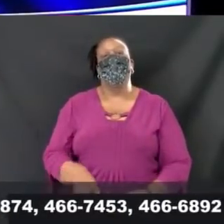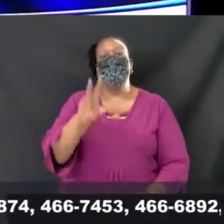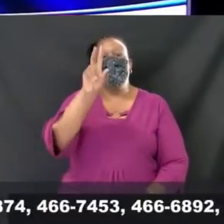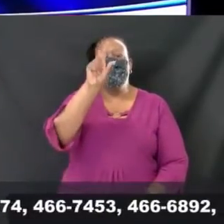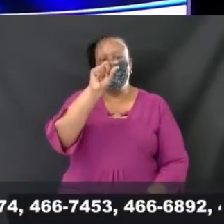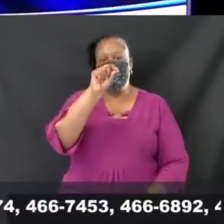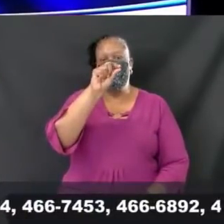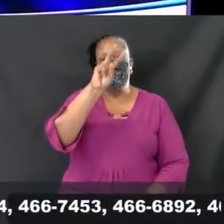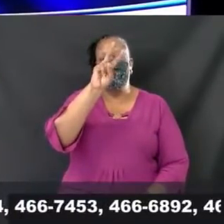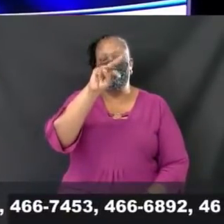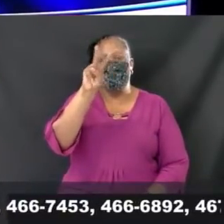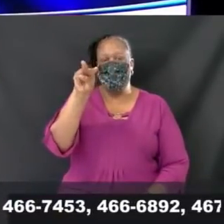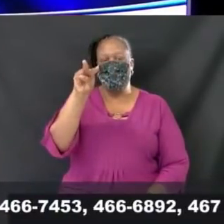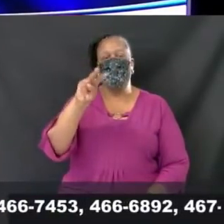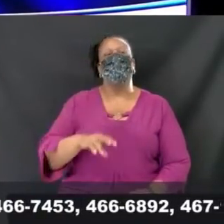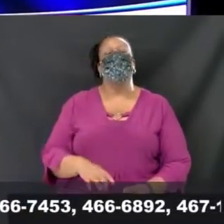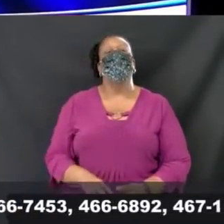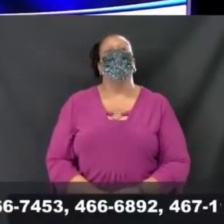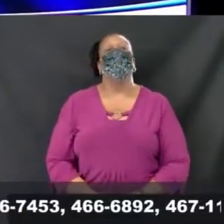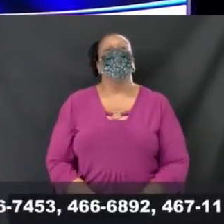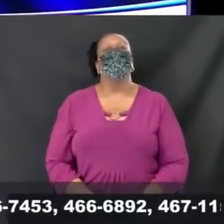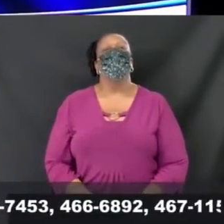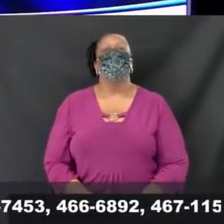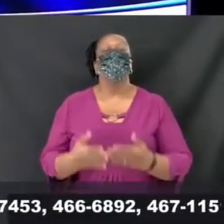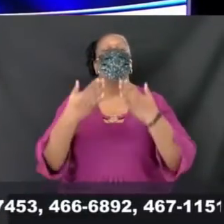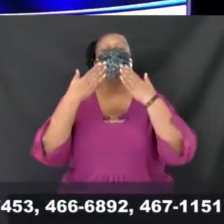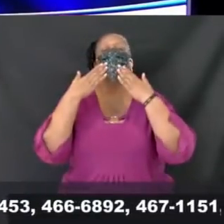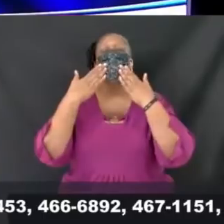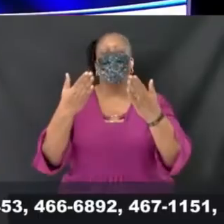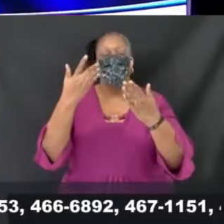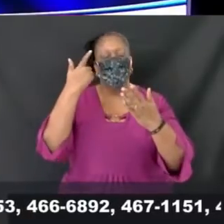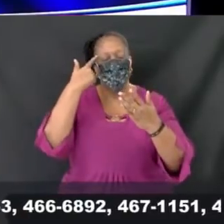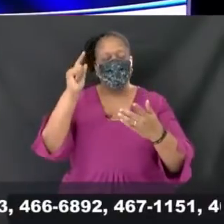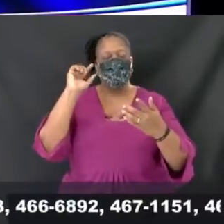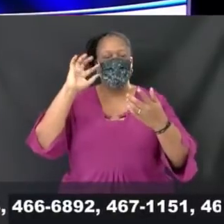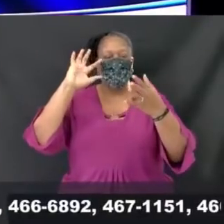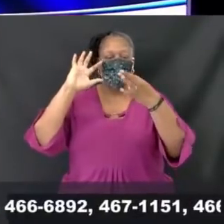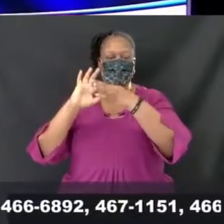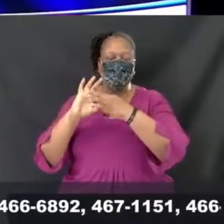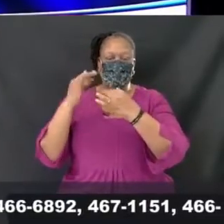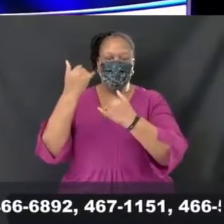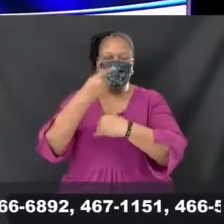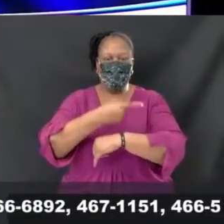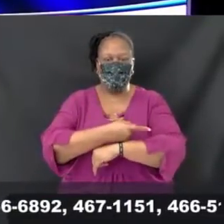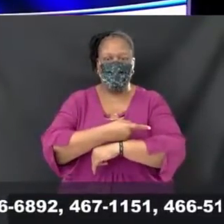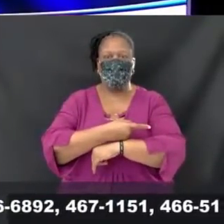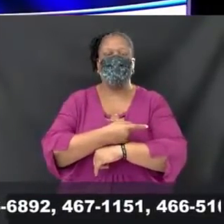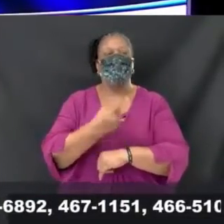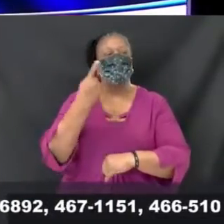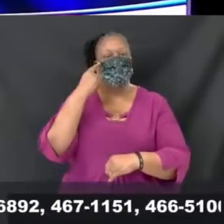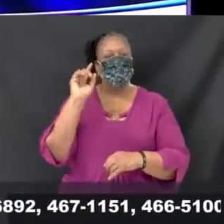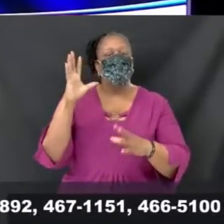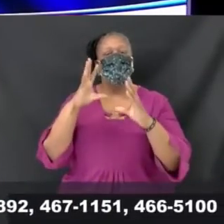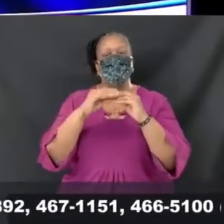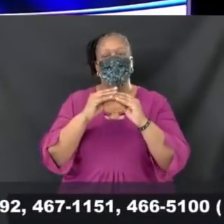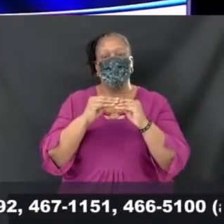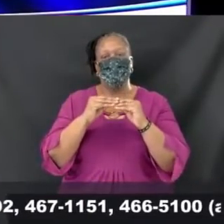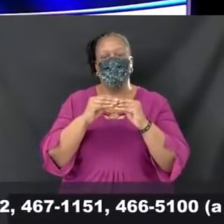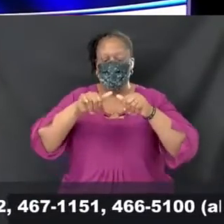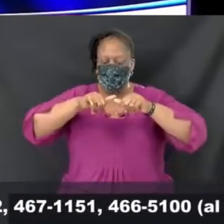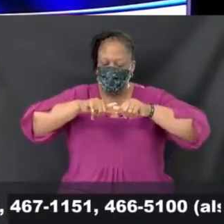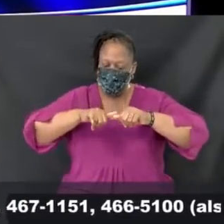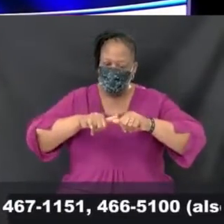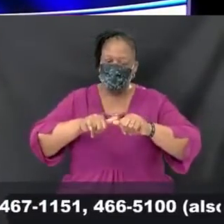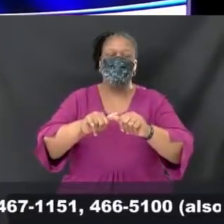year 2022. Thank you so much for joining us for our briefing. We continue